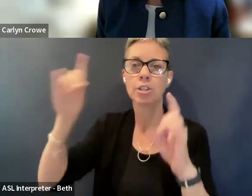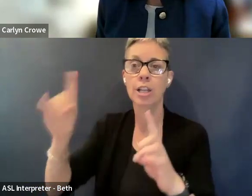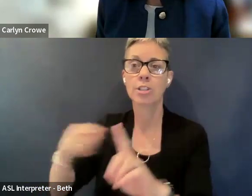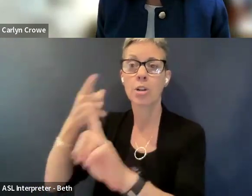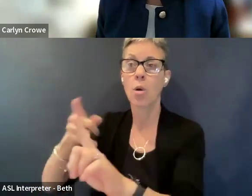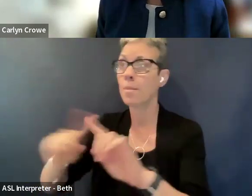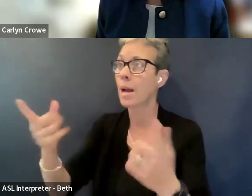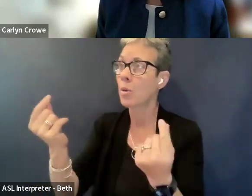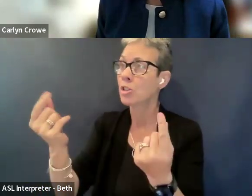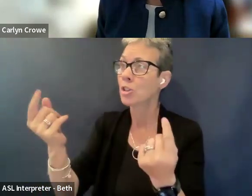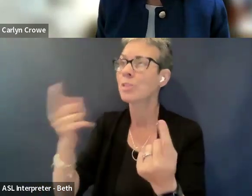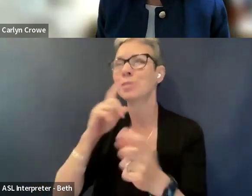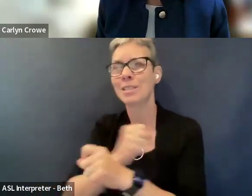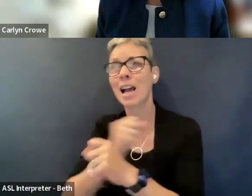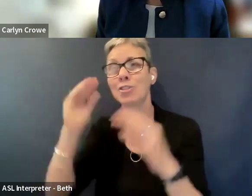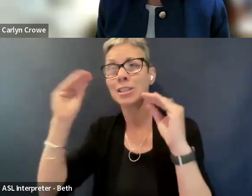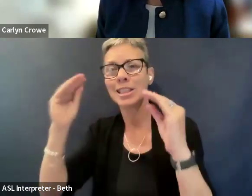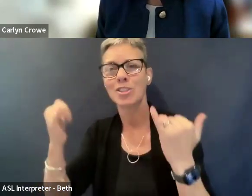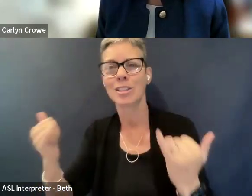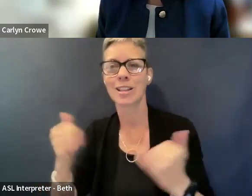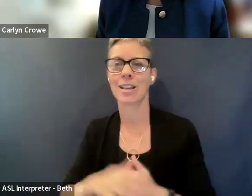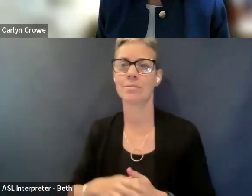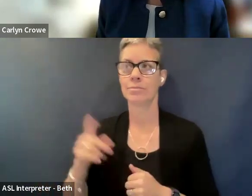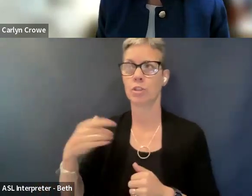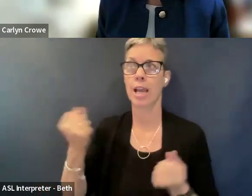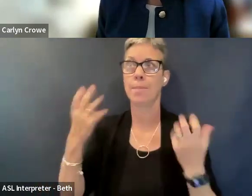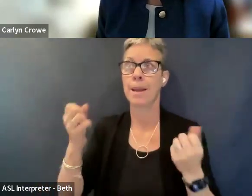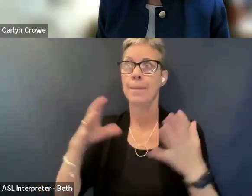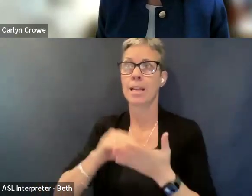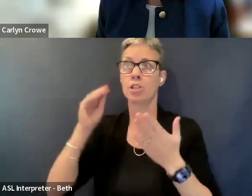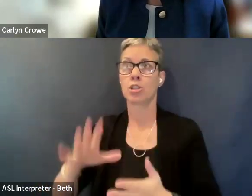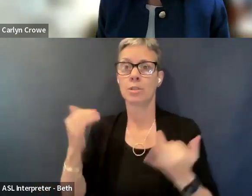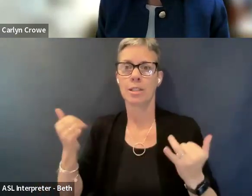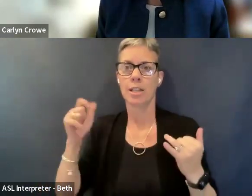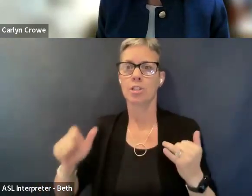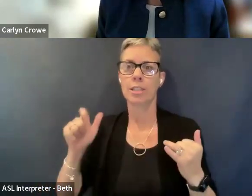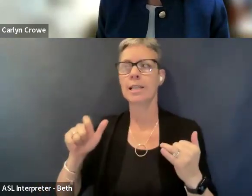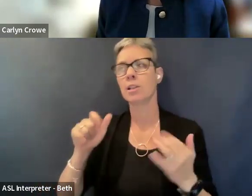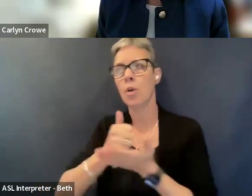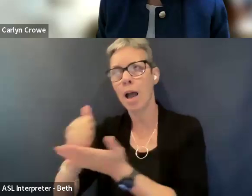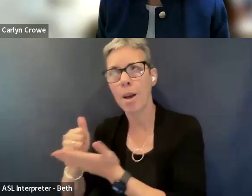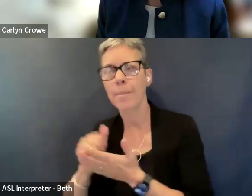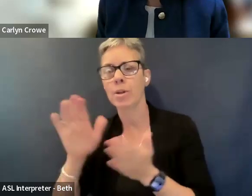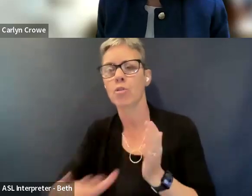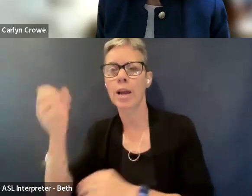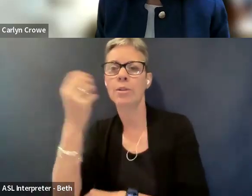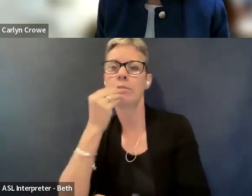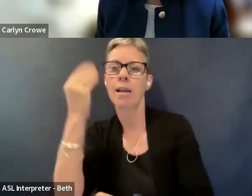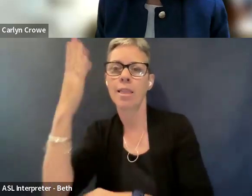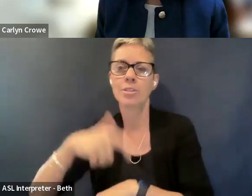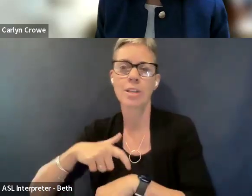doing? She's educating. She had an influx of students today that she needed to help around lunchtime. So unfortunately, she couldn't join